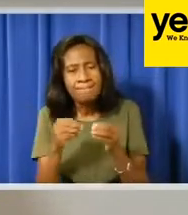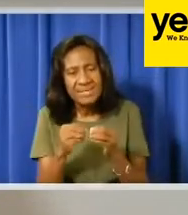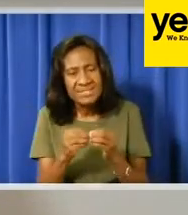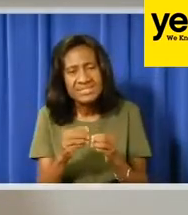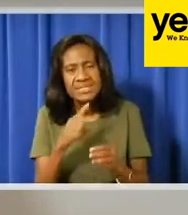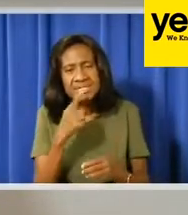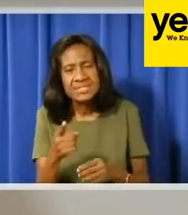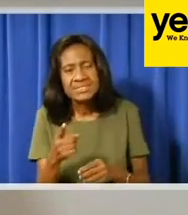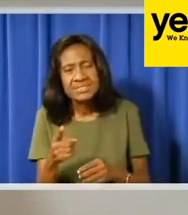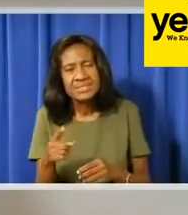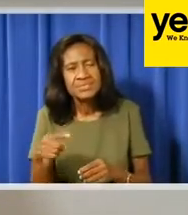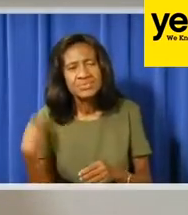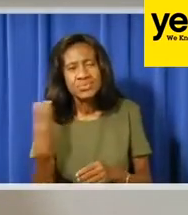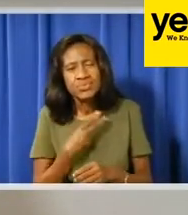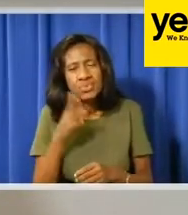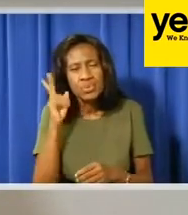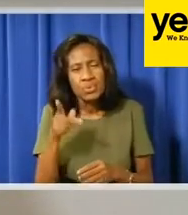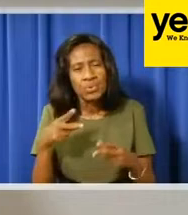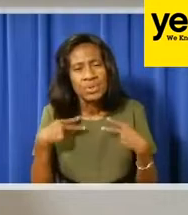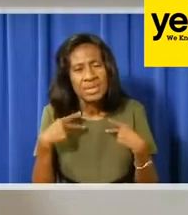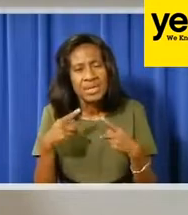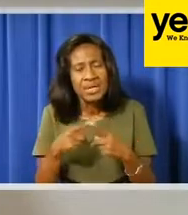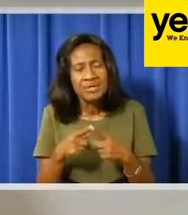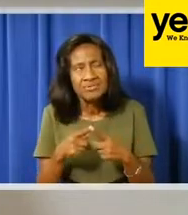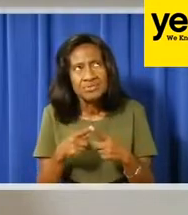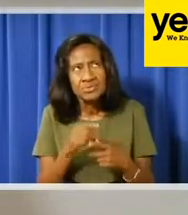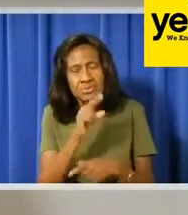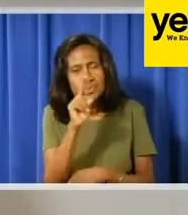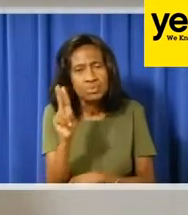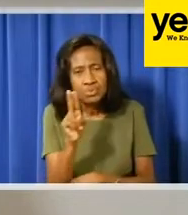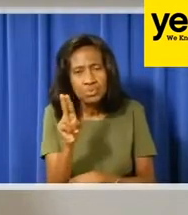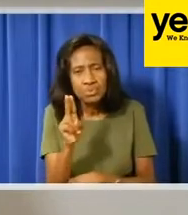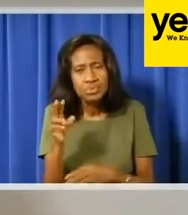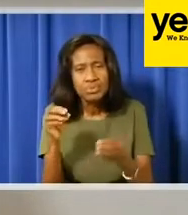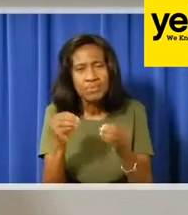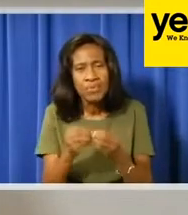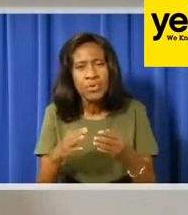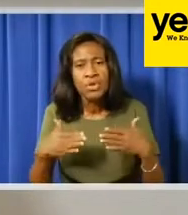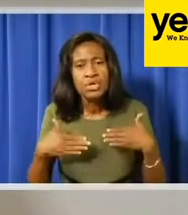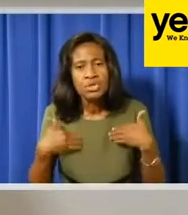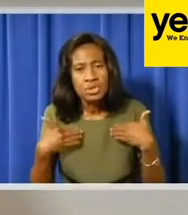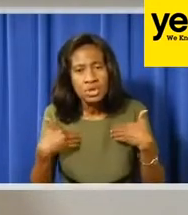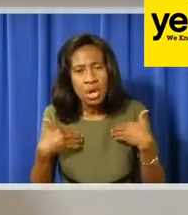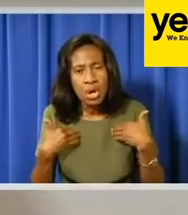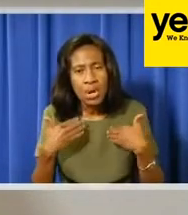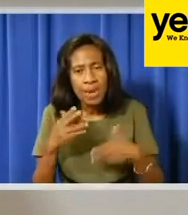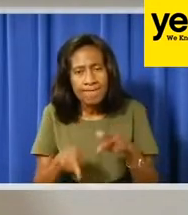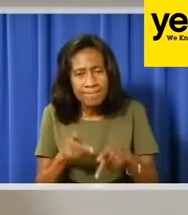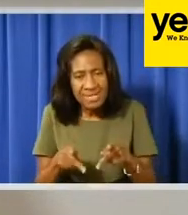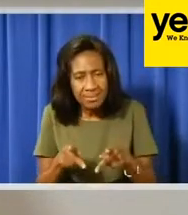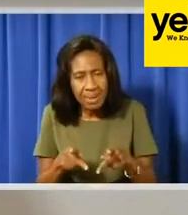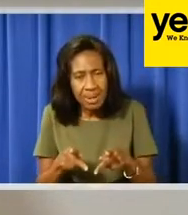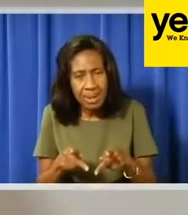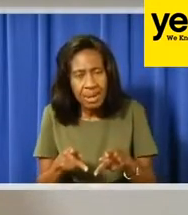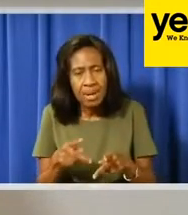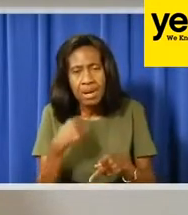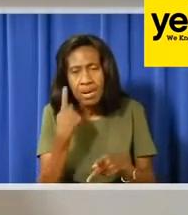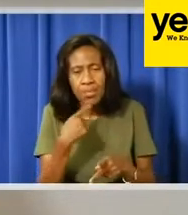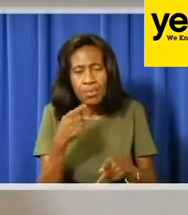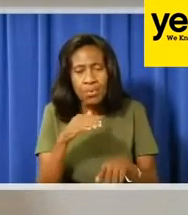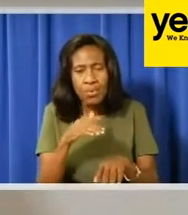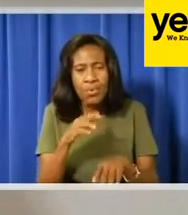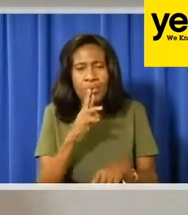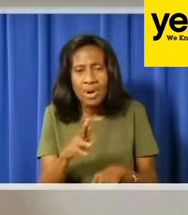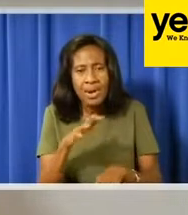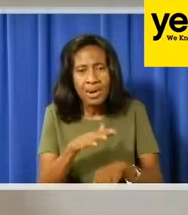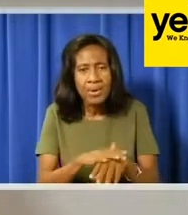start using more of the younger persons out there that are very influential in social media in